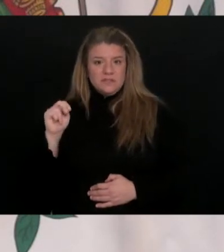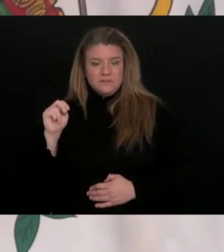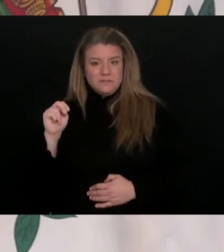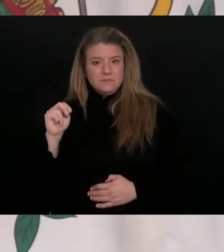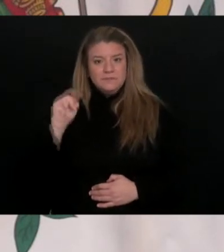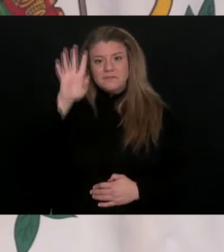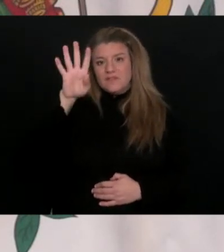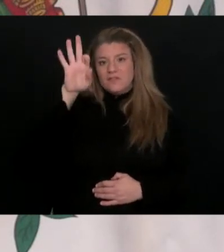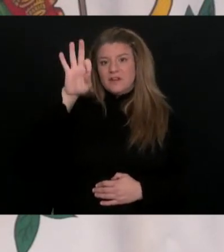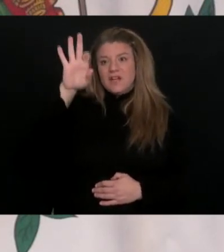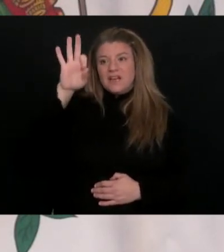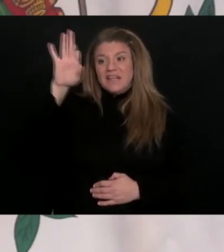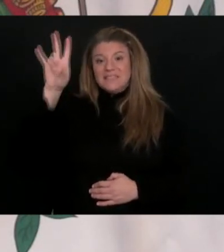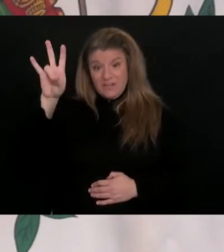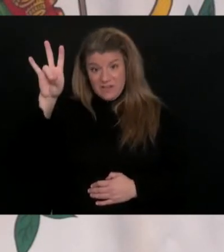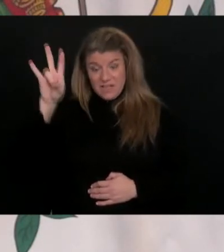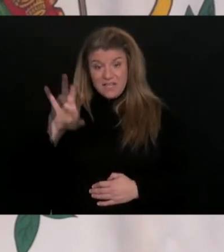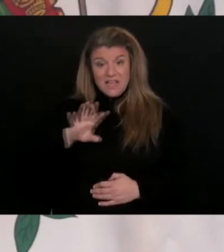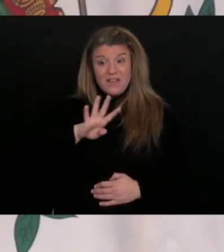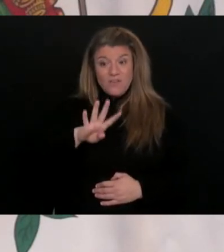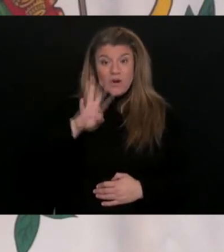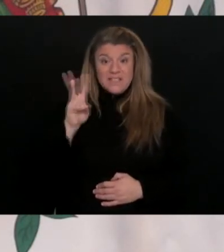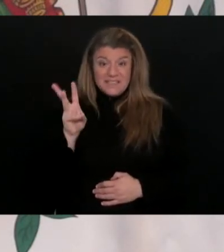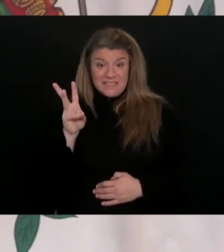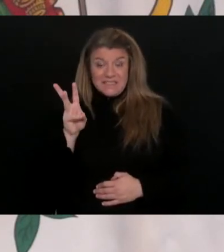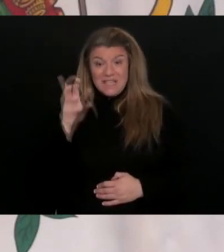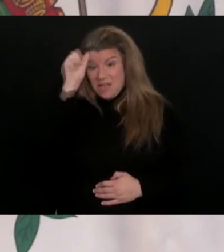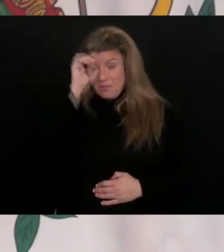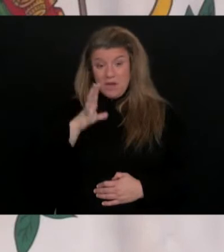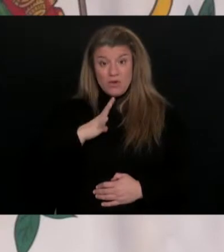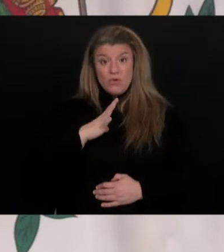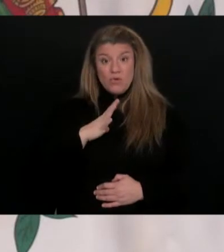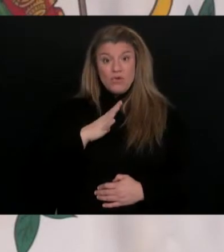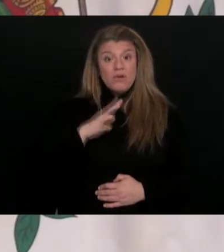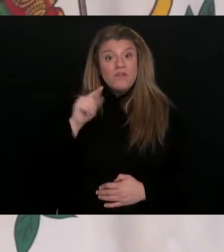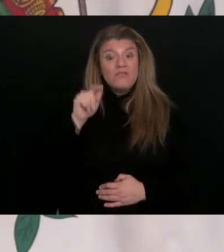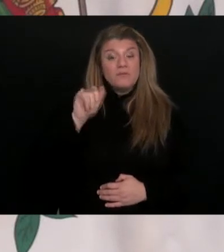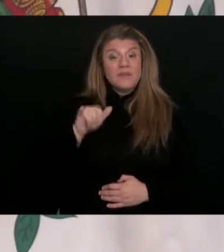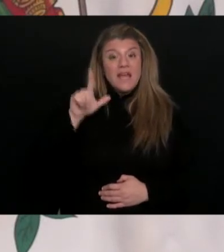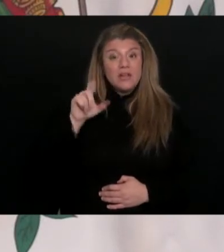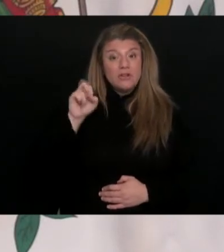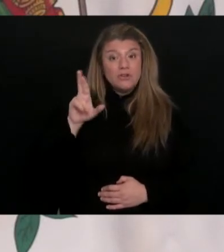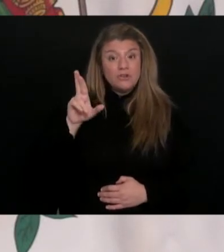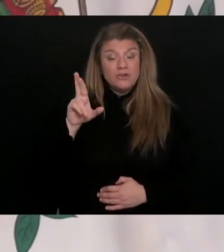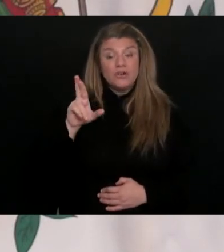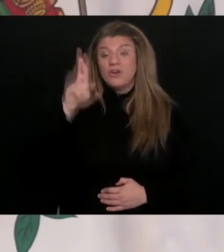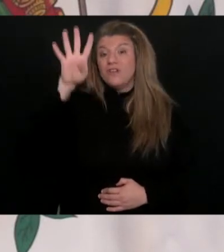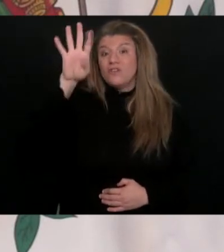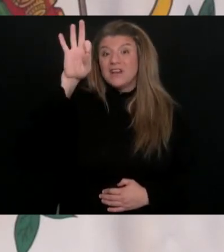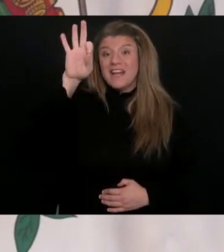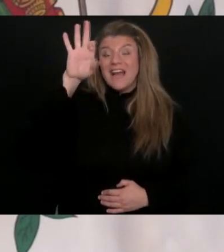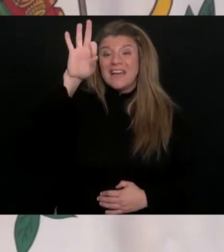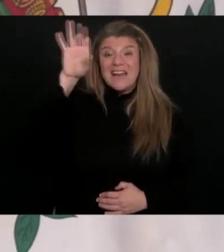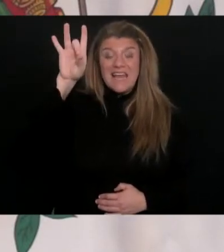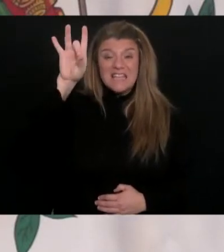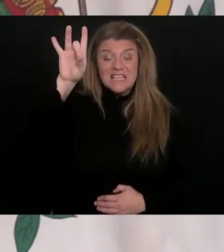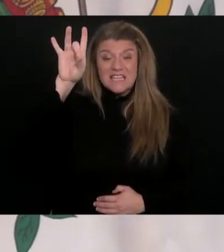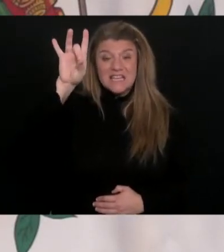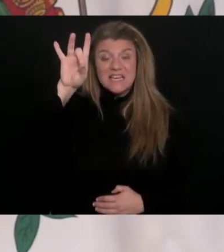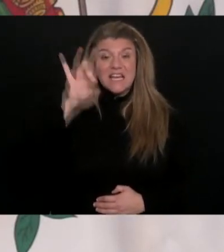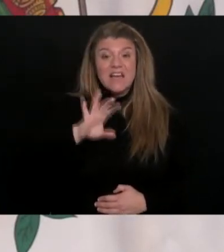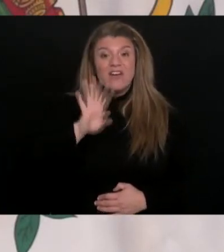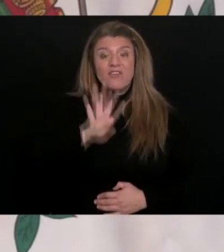The 4,997th death, a 46-year-old male from Taylor County. The 4,998th death,